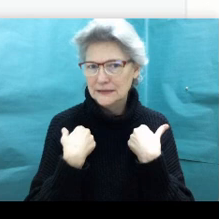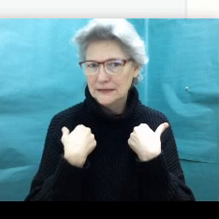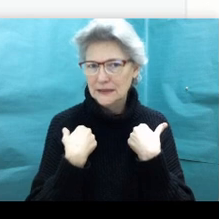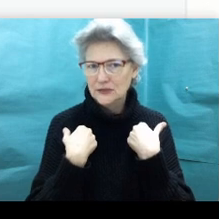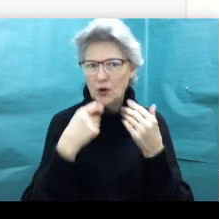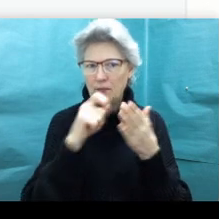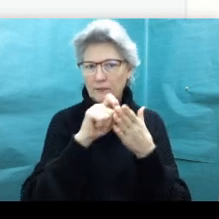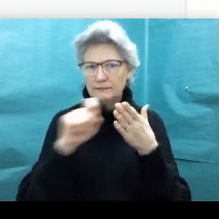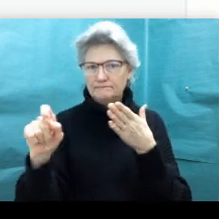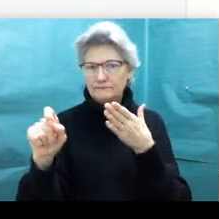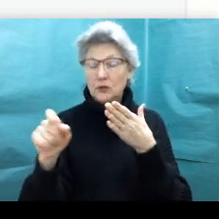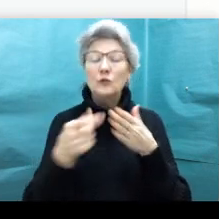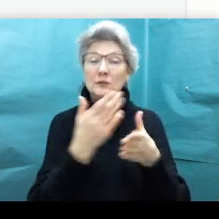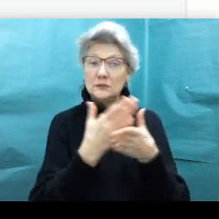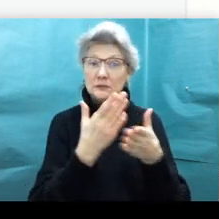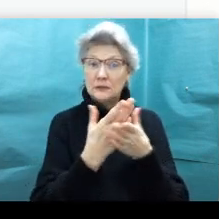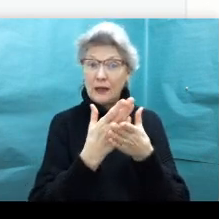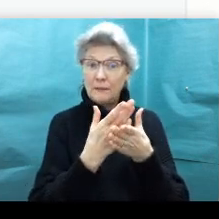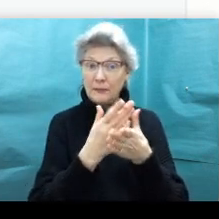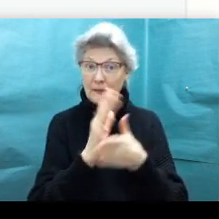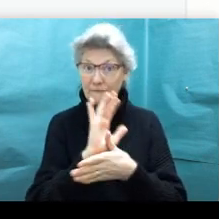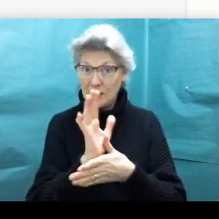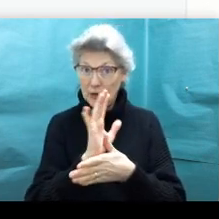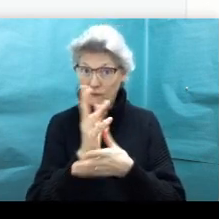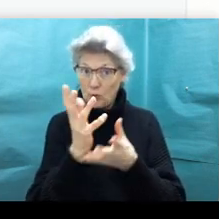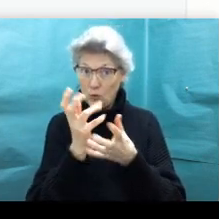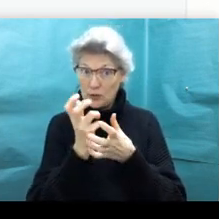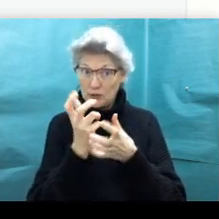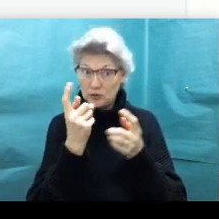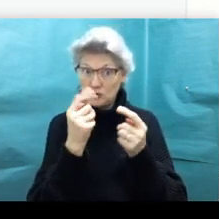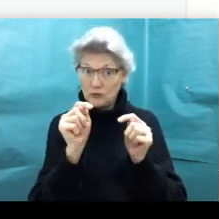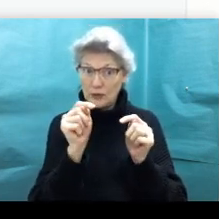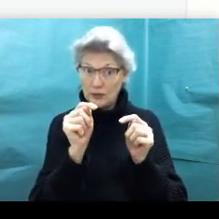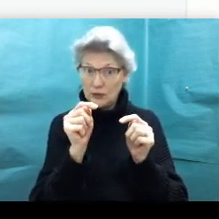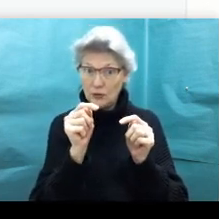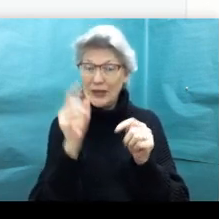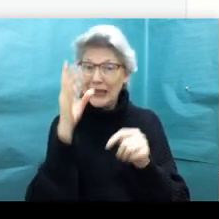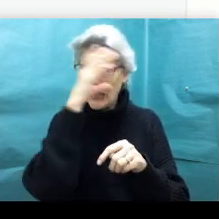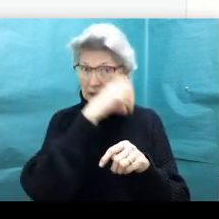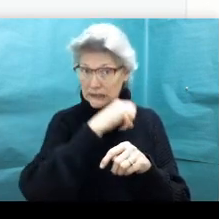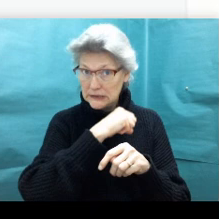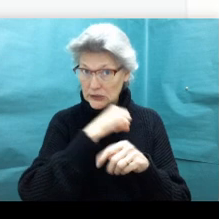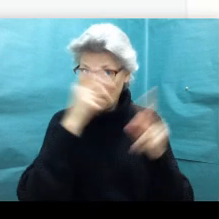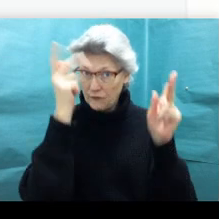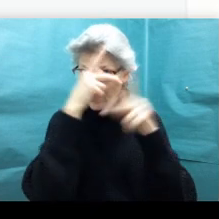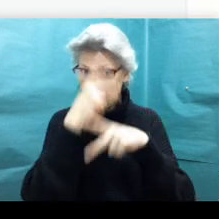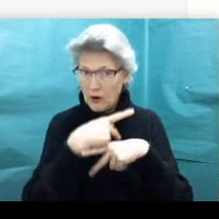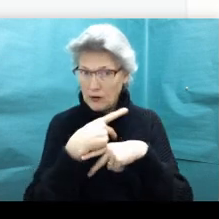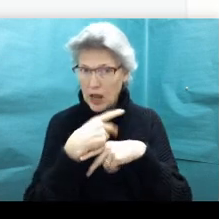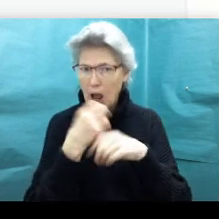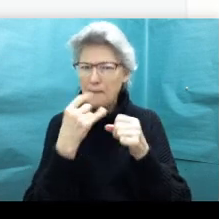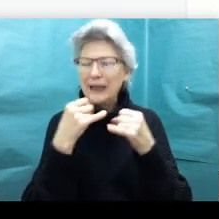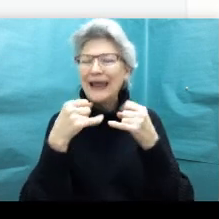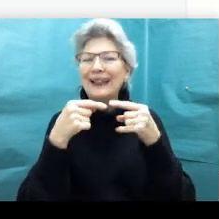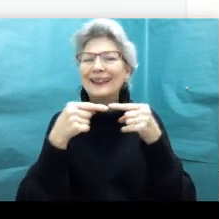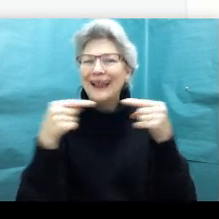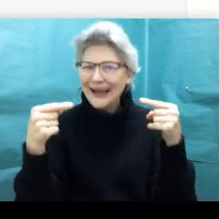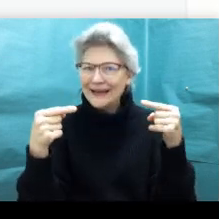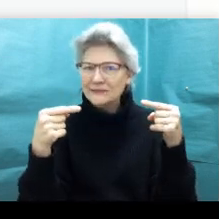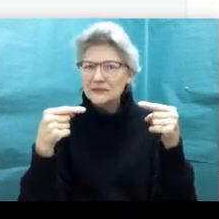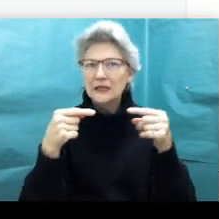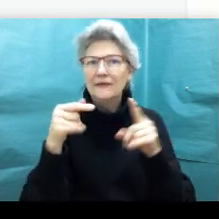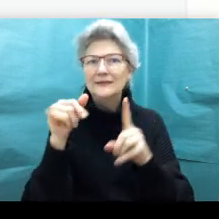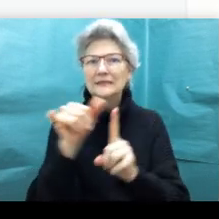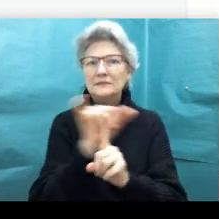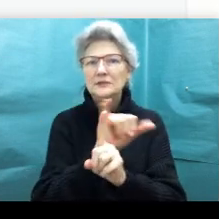this video if you'd like. If you want to take a minute to try to guess or figure out the number of lines of symmetry for each of